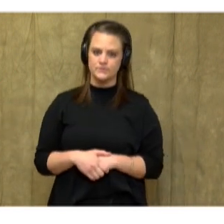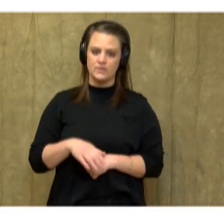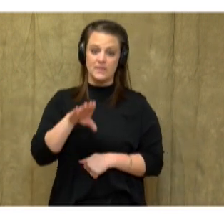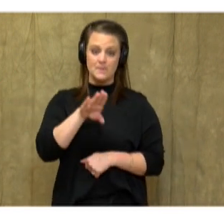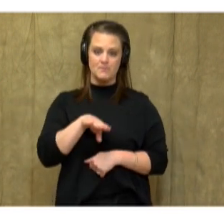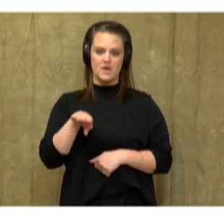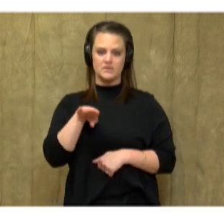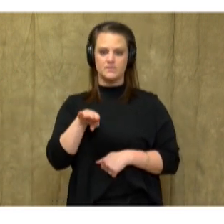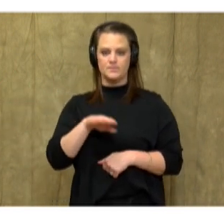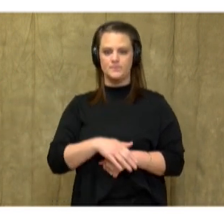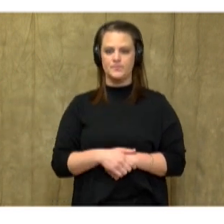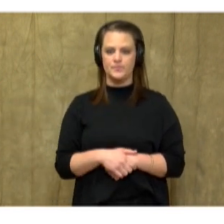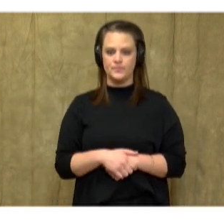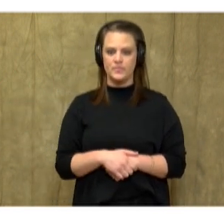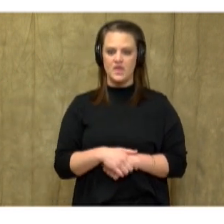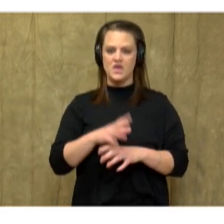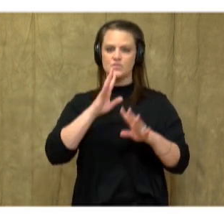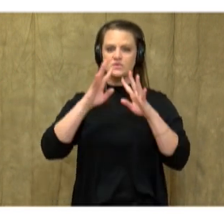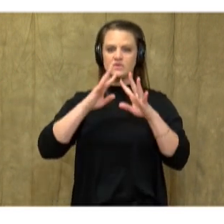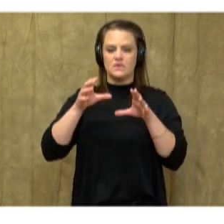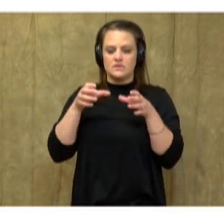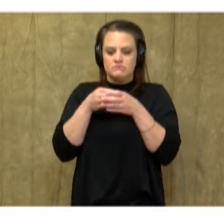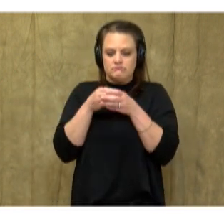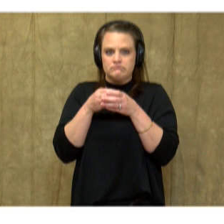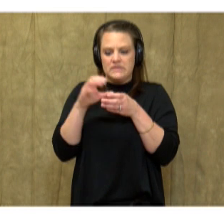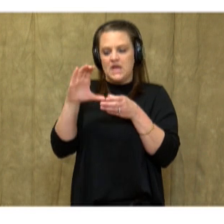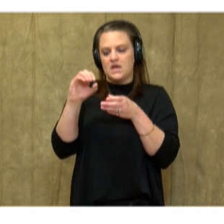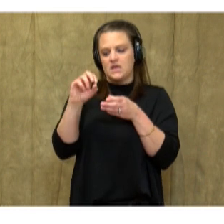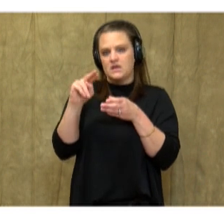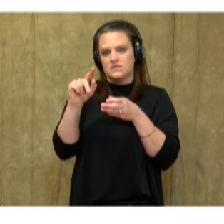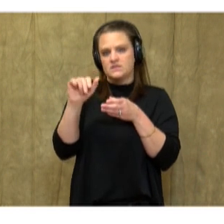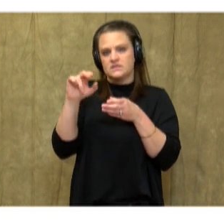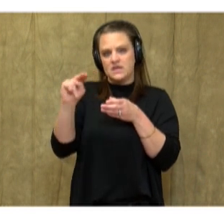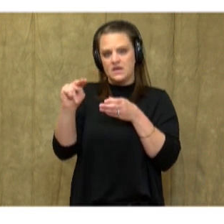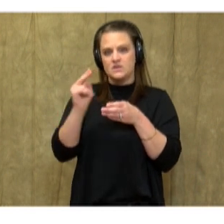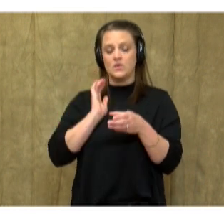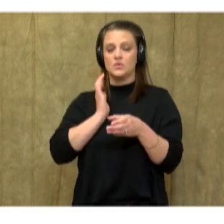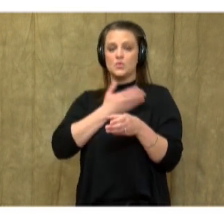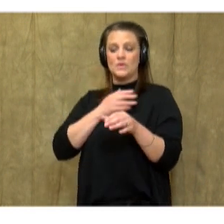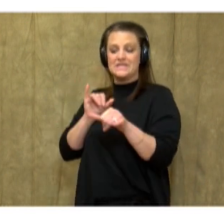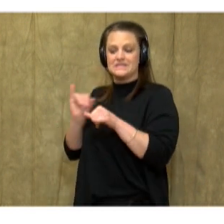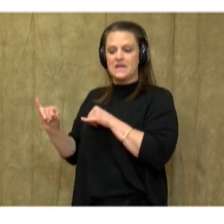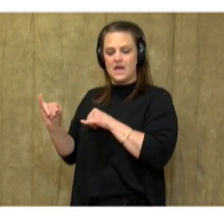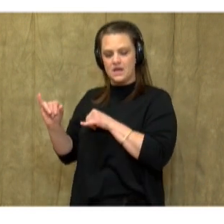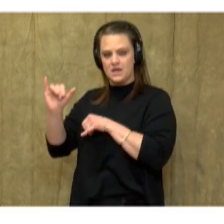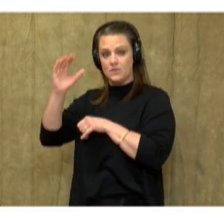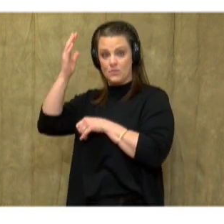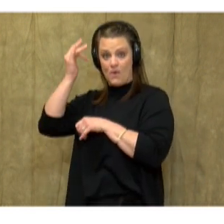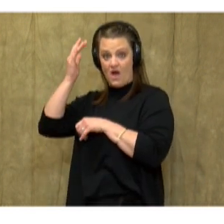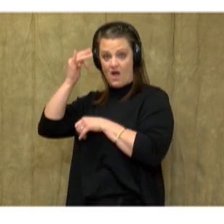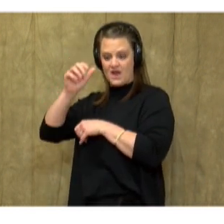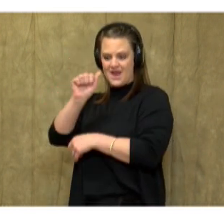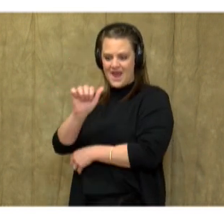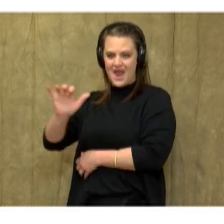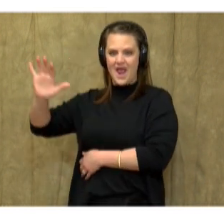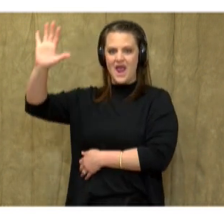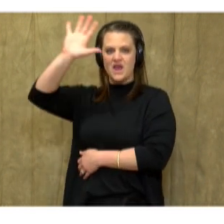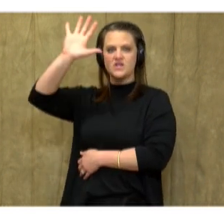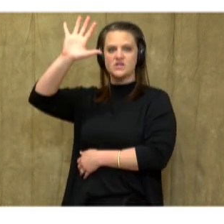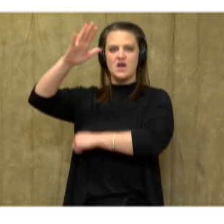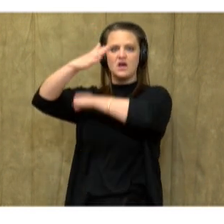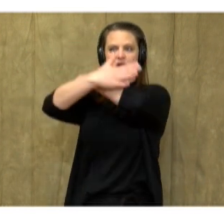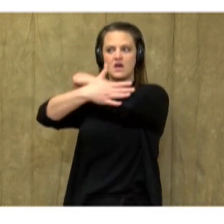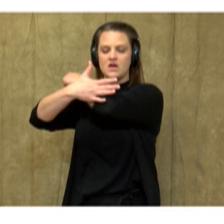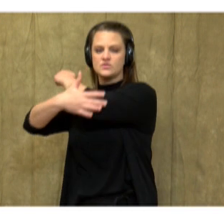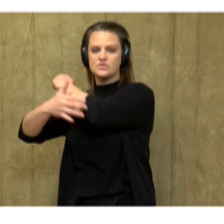bottom document, here's where he speaks on containment. He says, we will stay because in Asia and around the world are countries